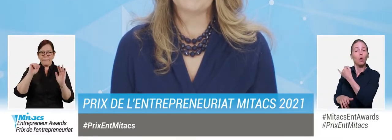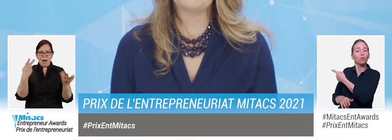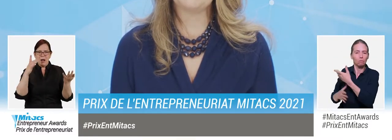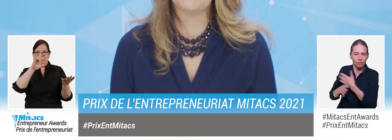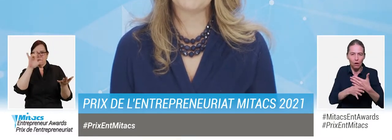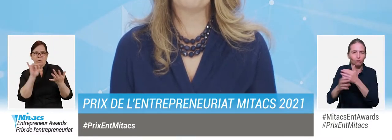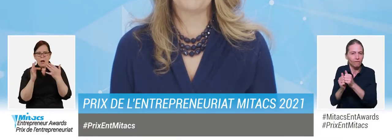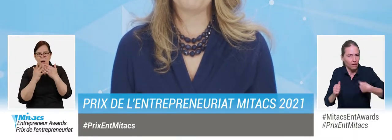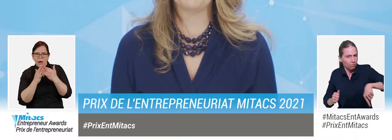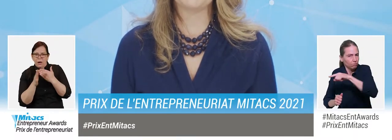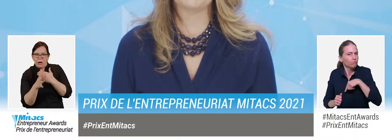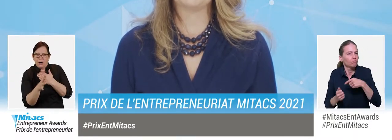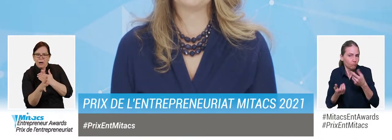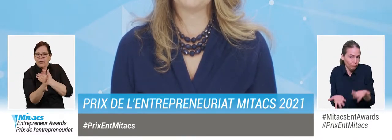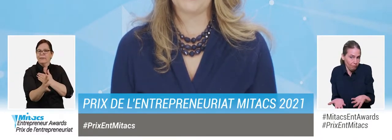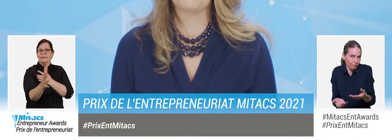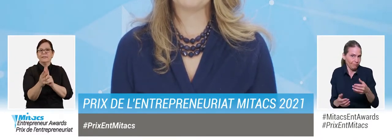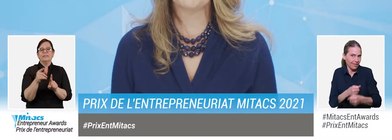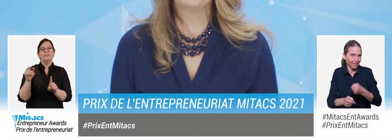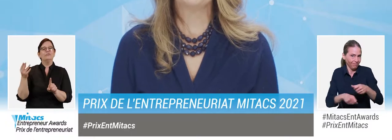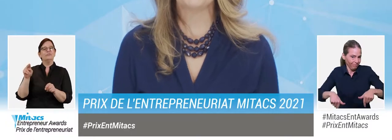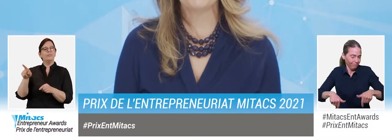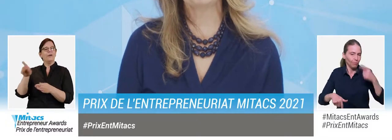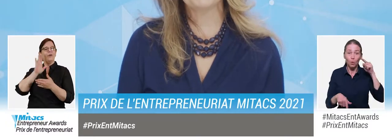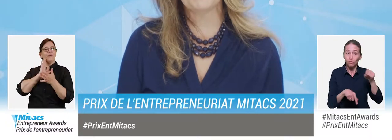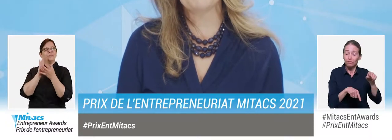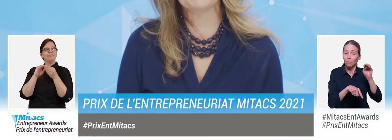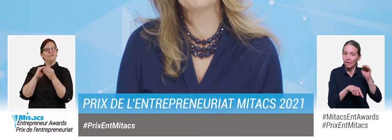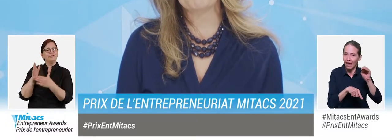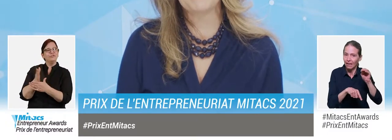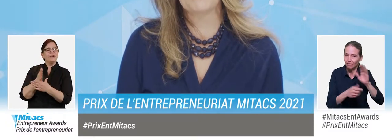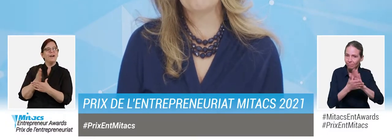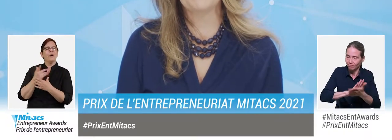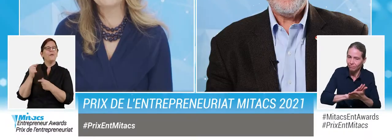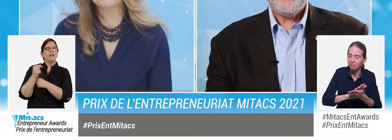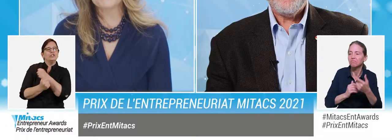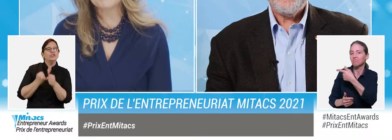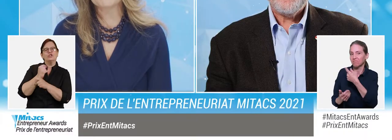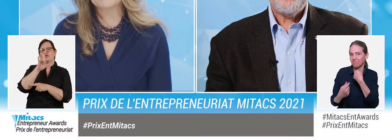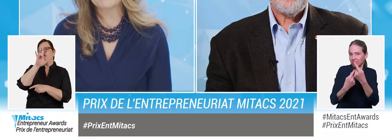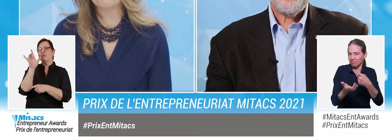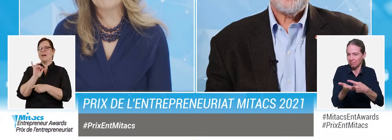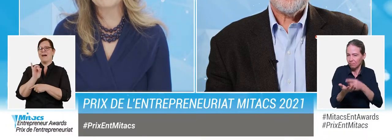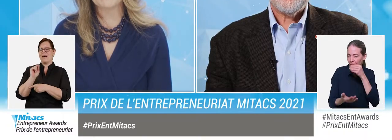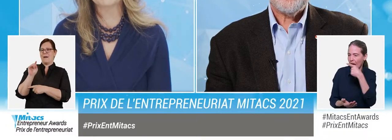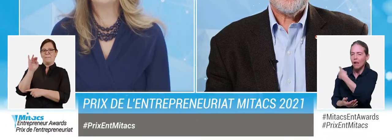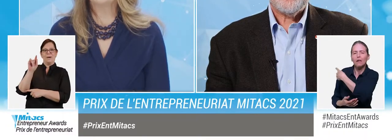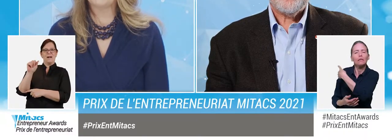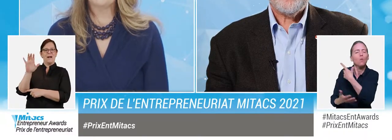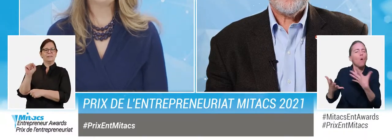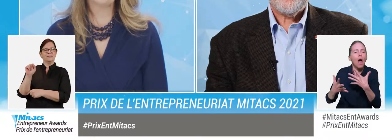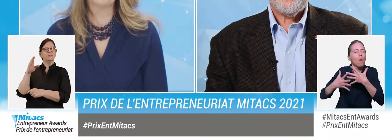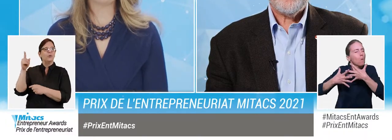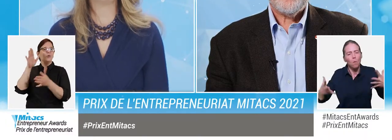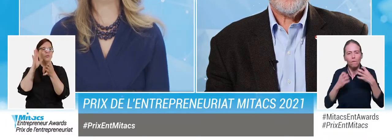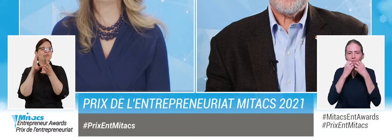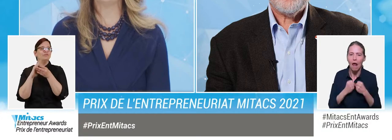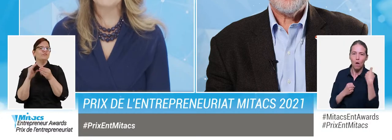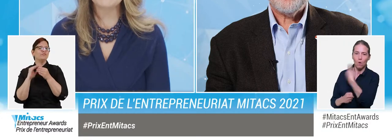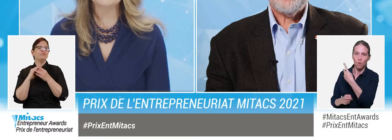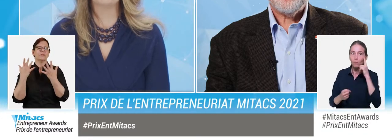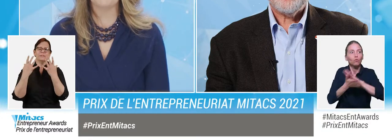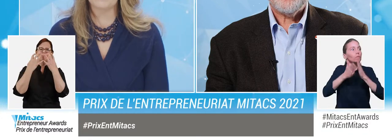for charting these unprecedented times. John will share with us a bit of what this year has looked like at Mitacs, and he'll talk about